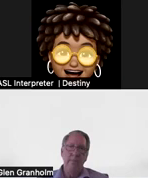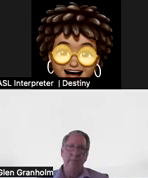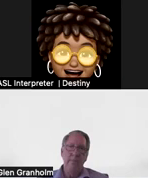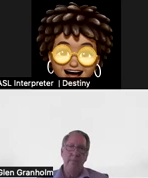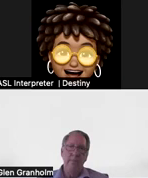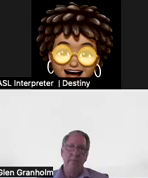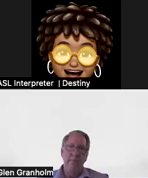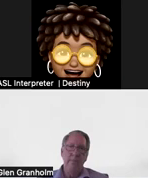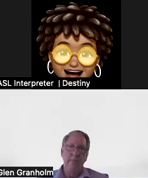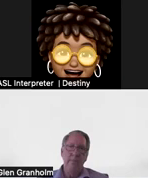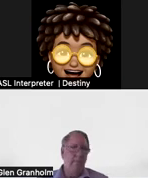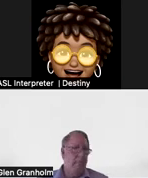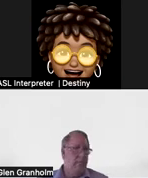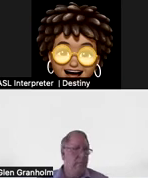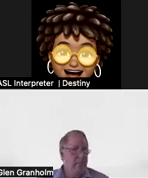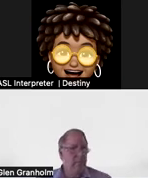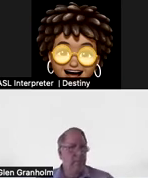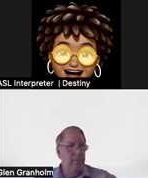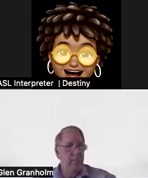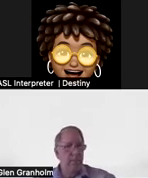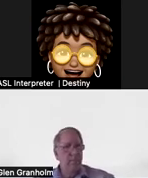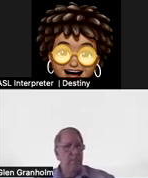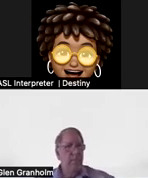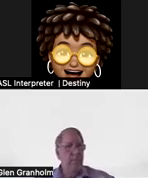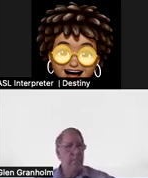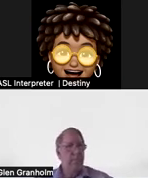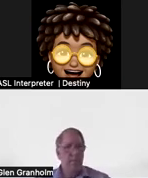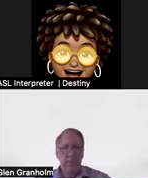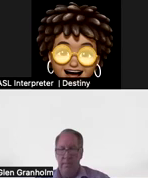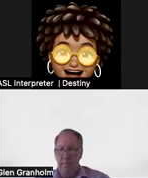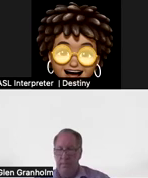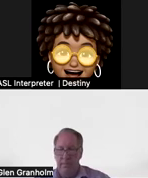finder, first and foremost, check the wall.